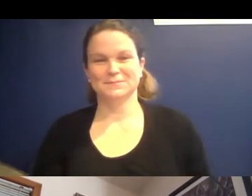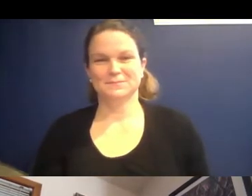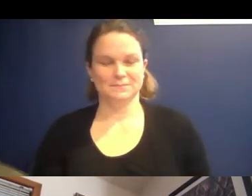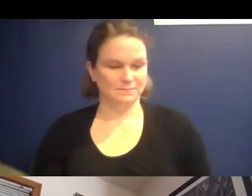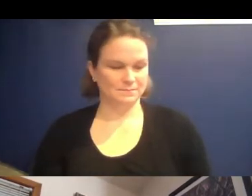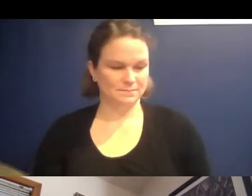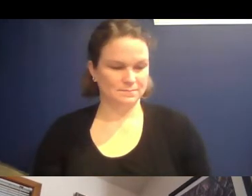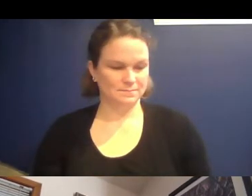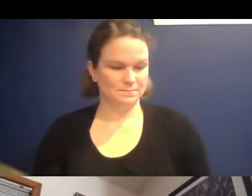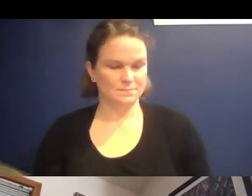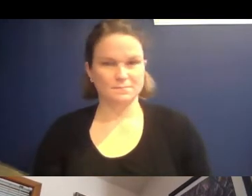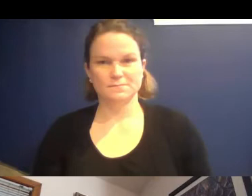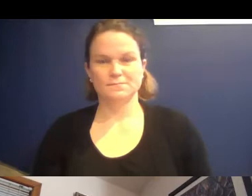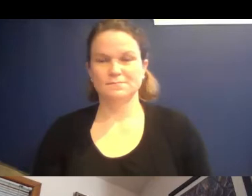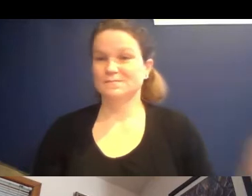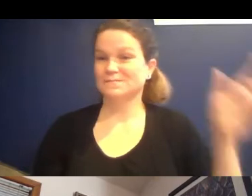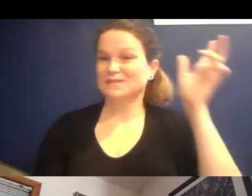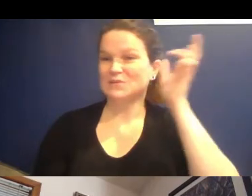You can hear children calling in the background.